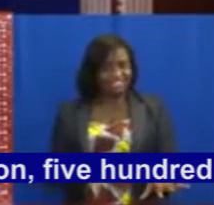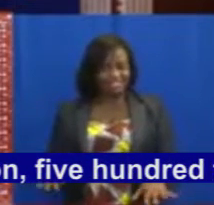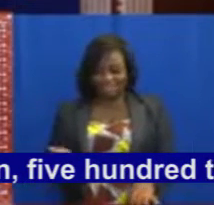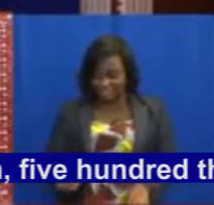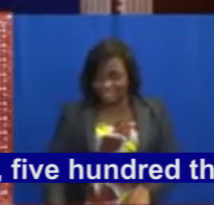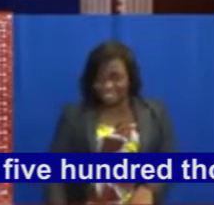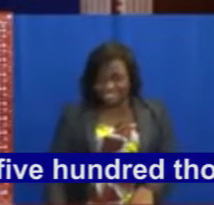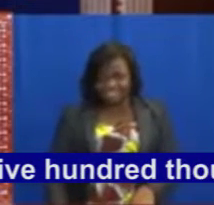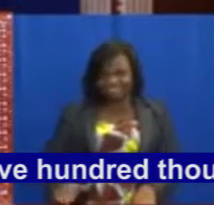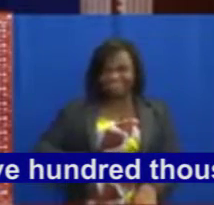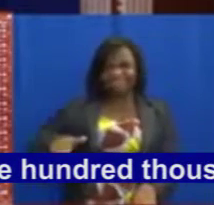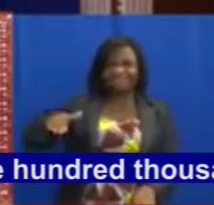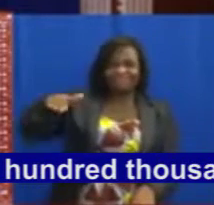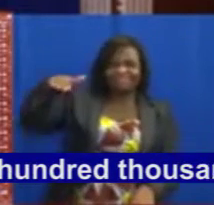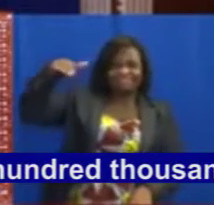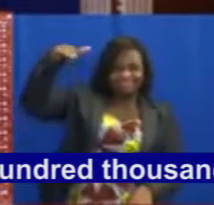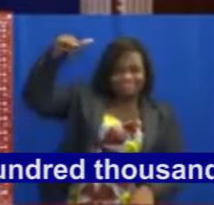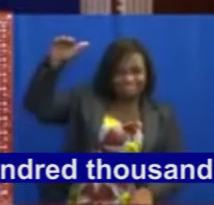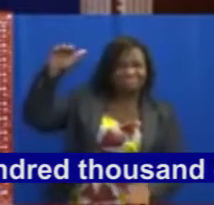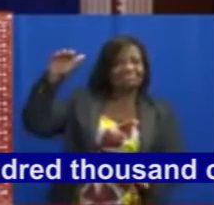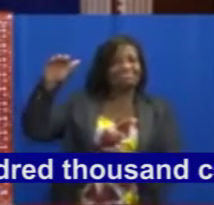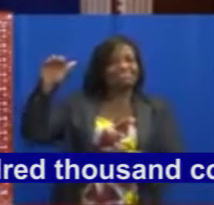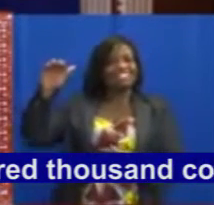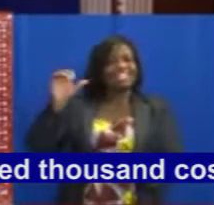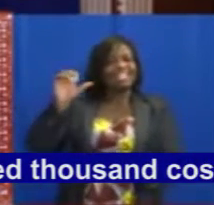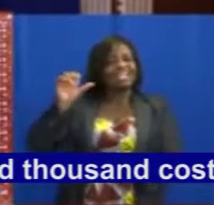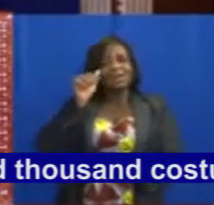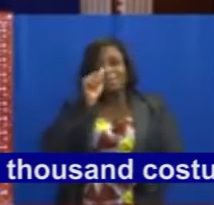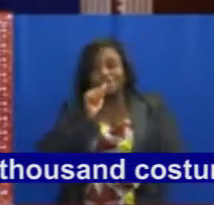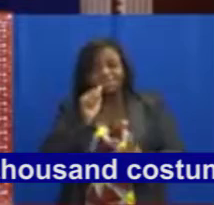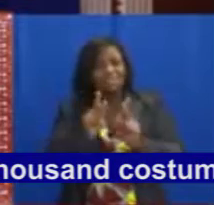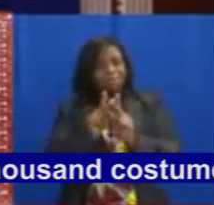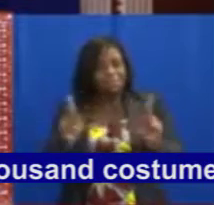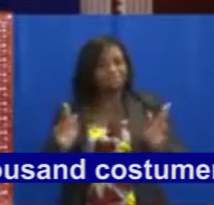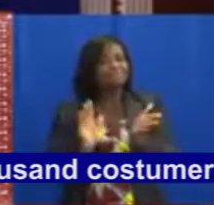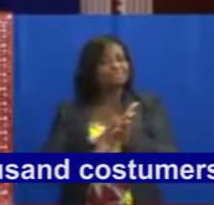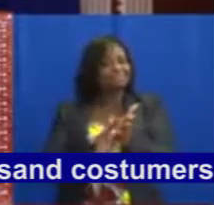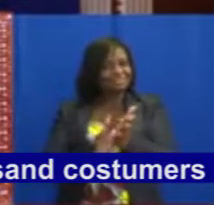work kindergarten primary any JHS no omo be san akko school eye 15th